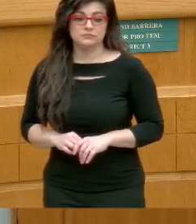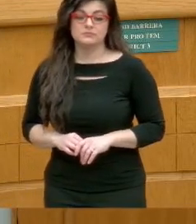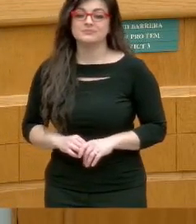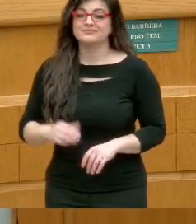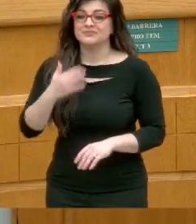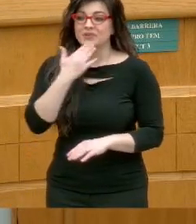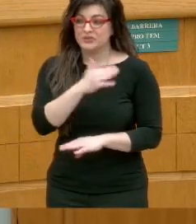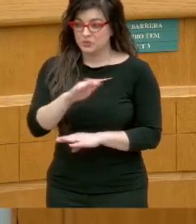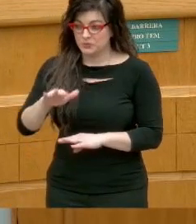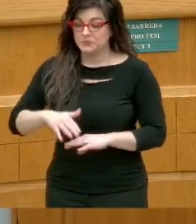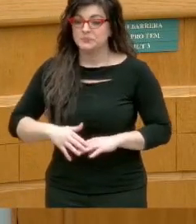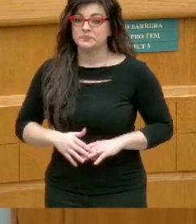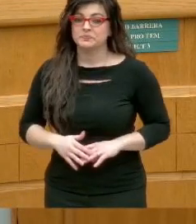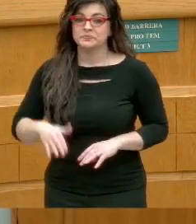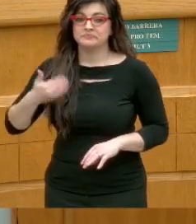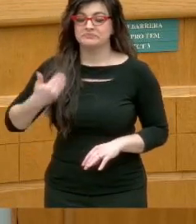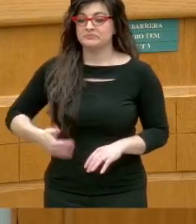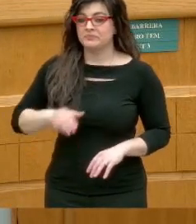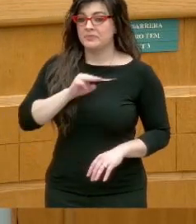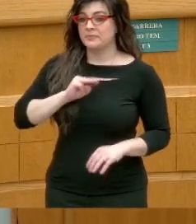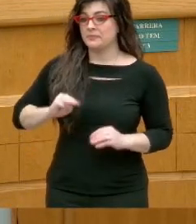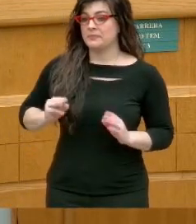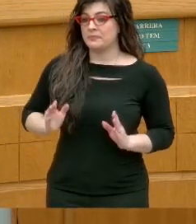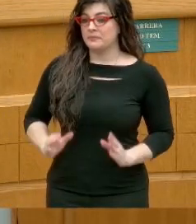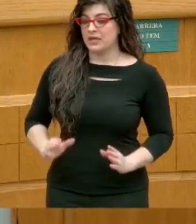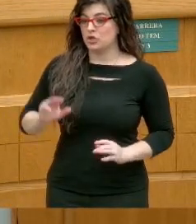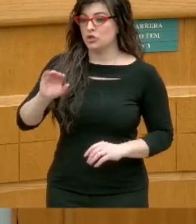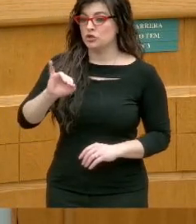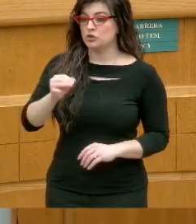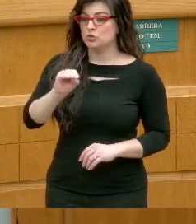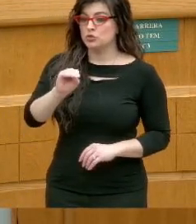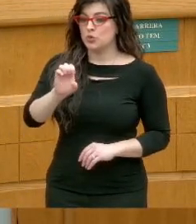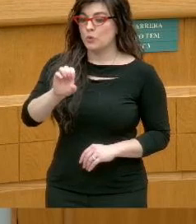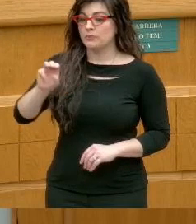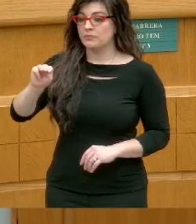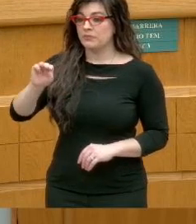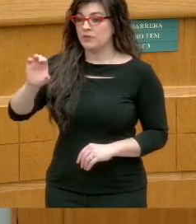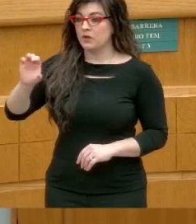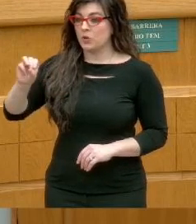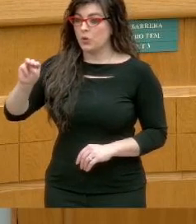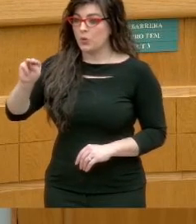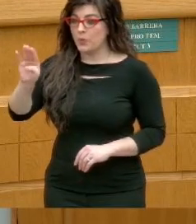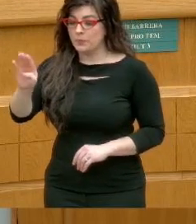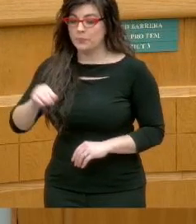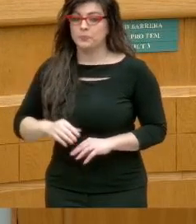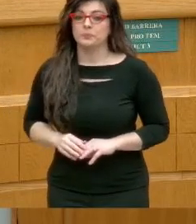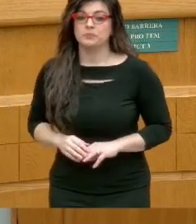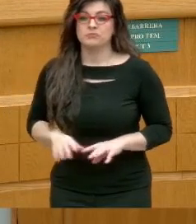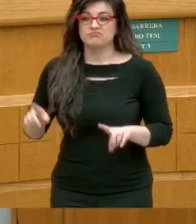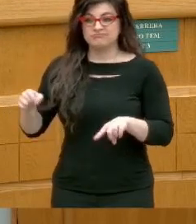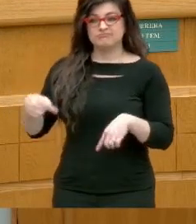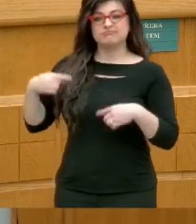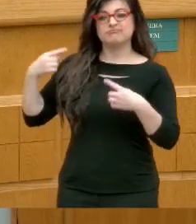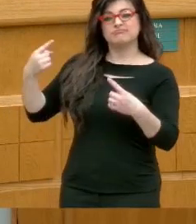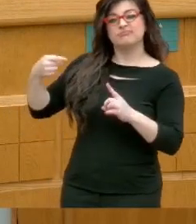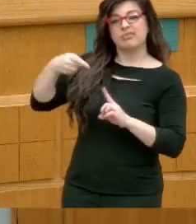Good afternoon, Mayor Joe McComb. I've been asked several times during this whole episode,